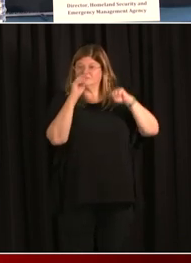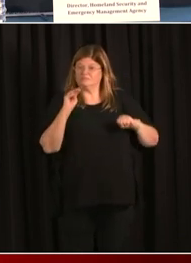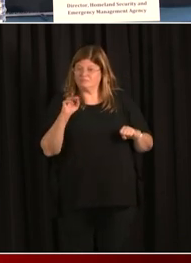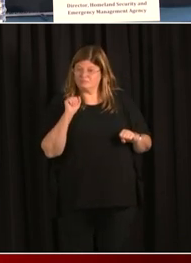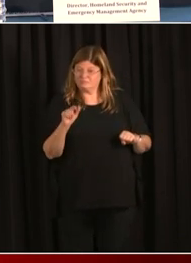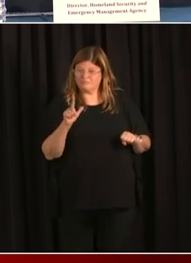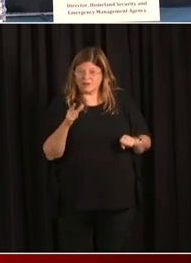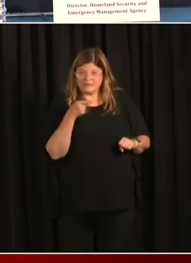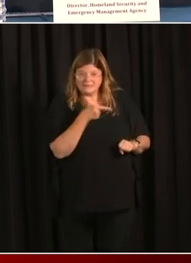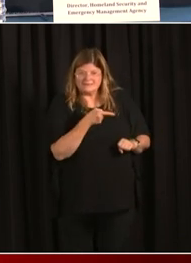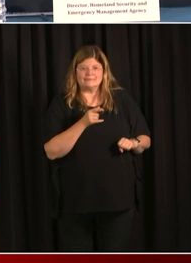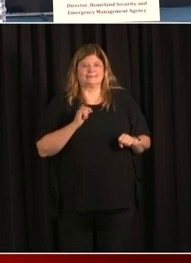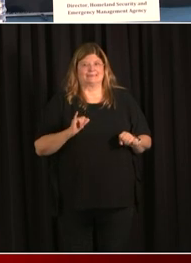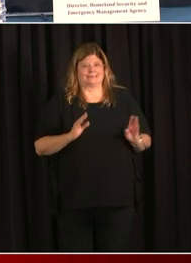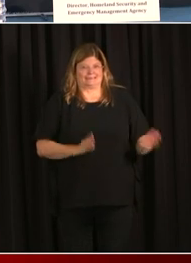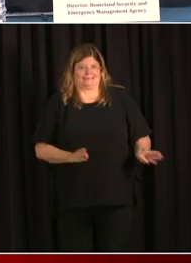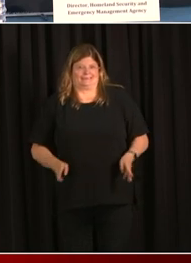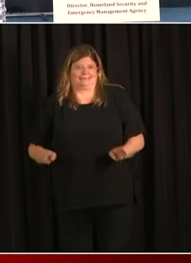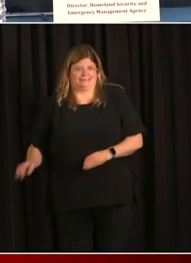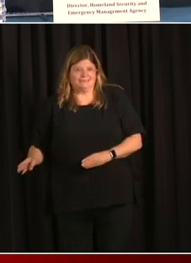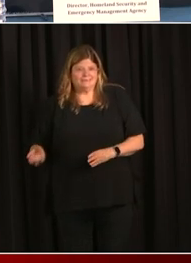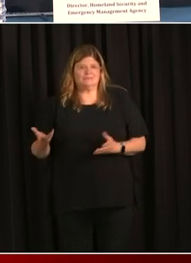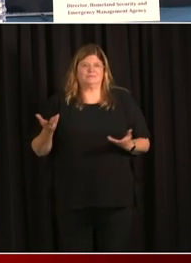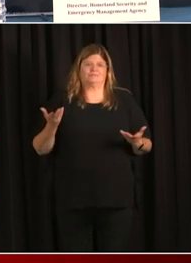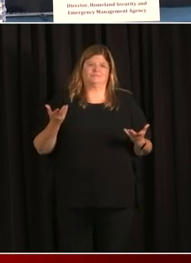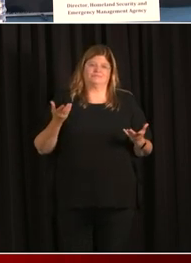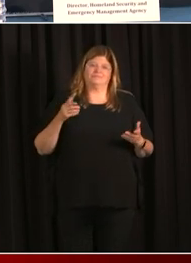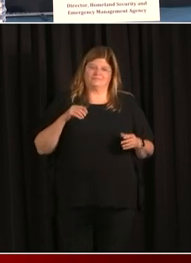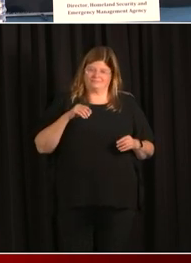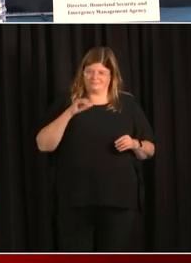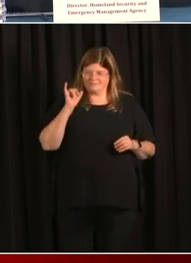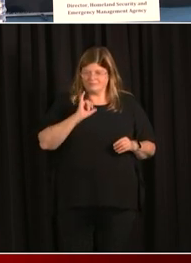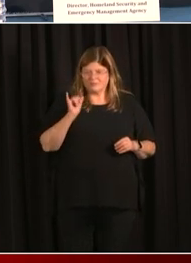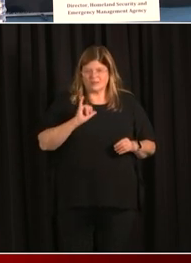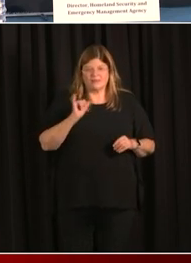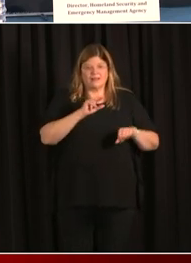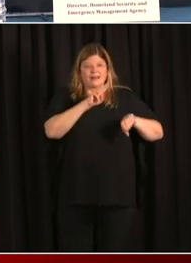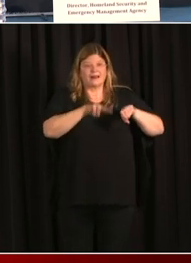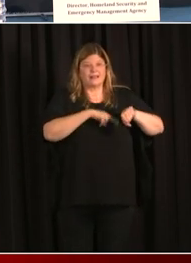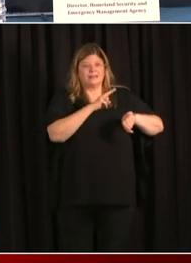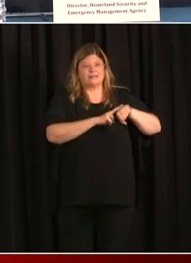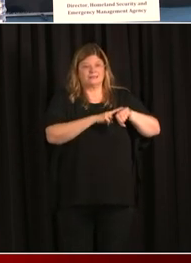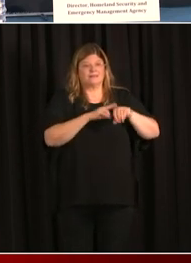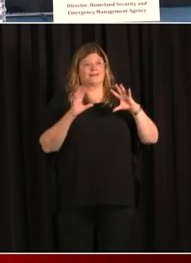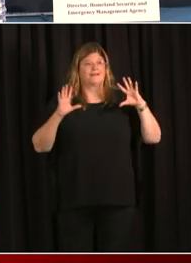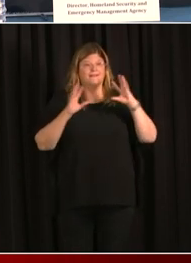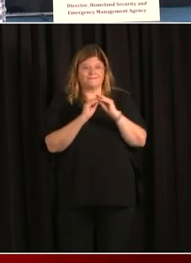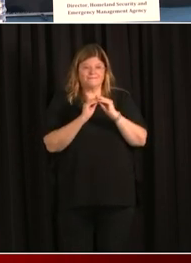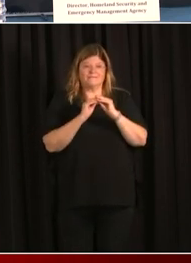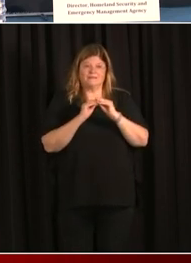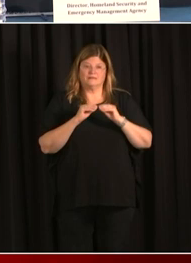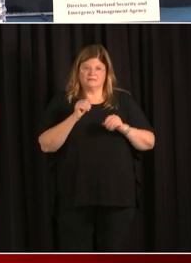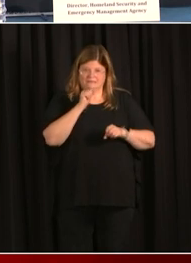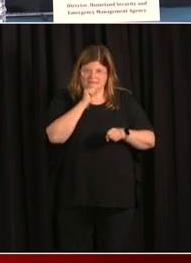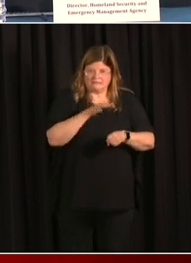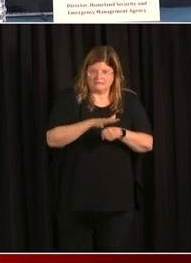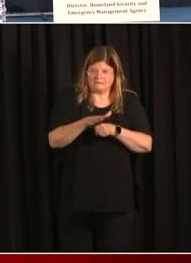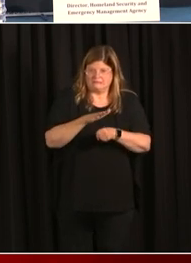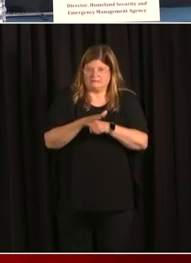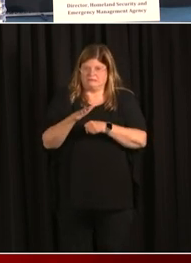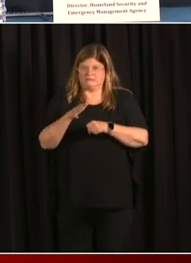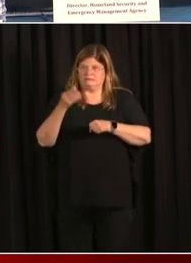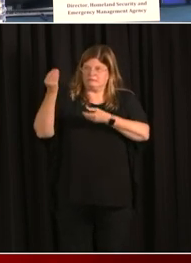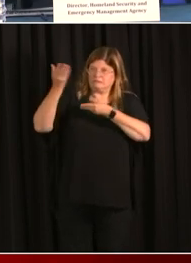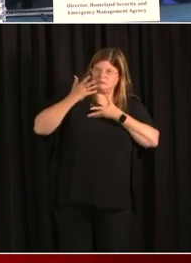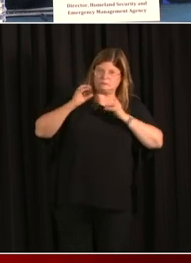had to plan to support a political party national convention on relatively short notice, and then the March on